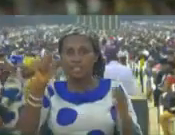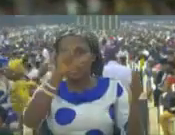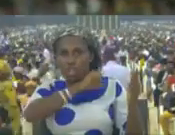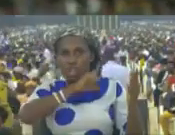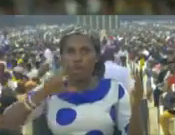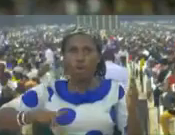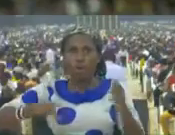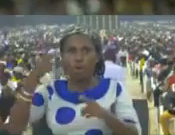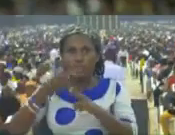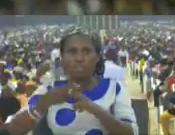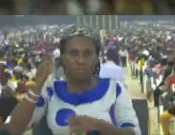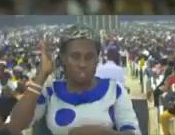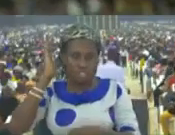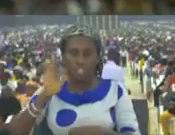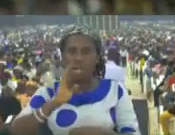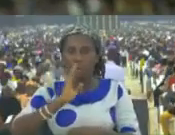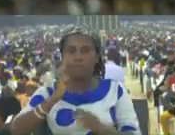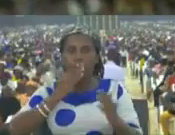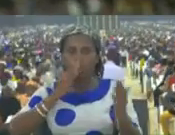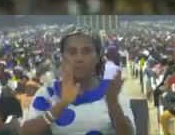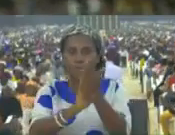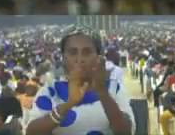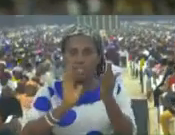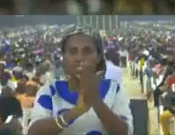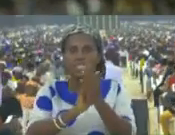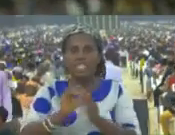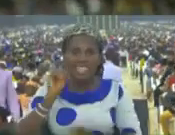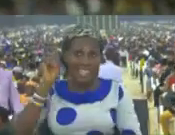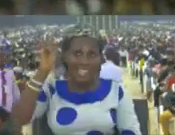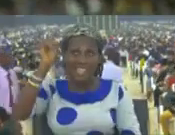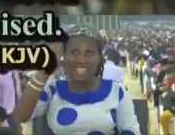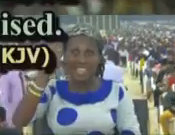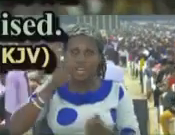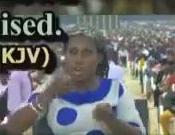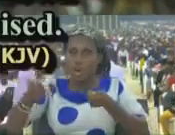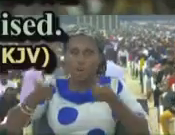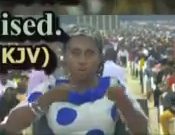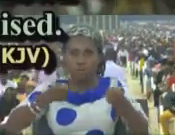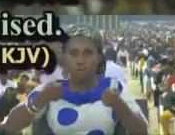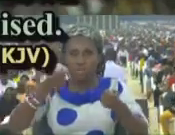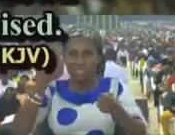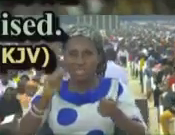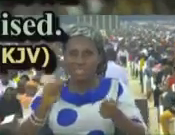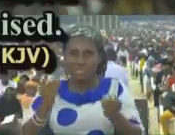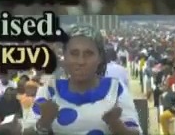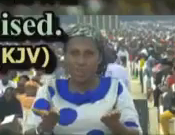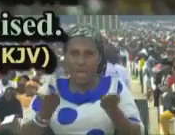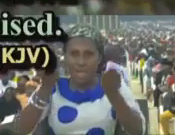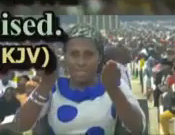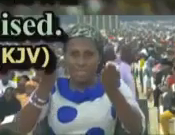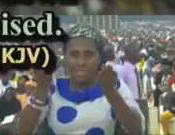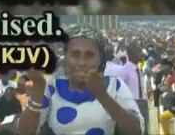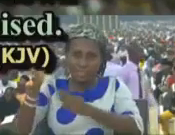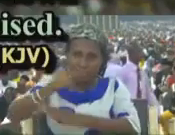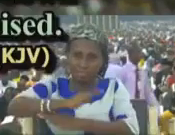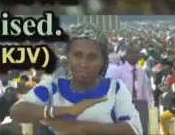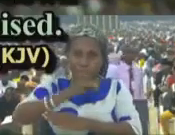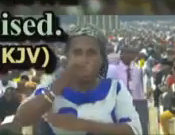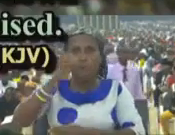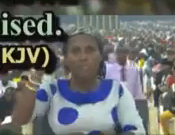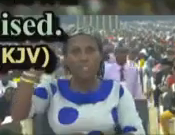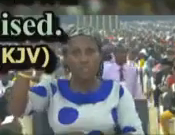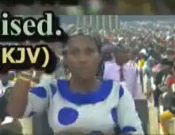name shall be praised. He controls the rising and the setting of the sun.